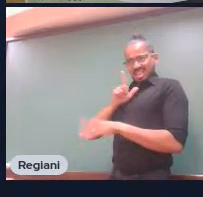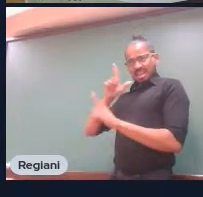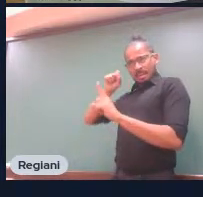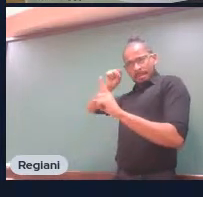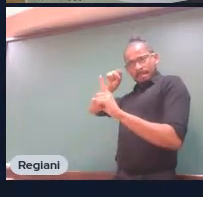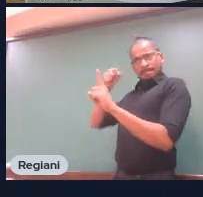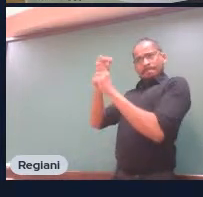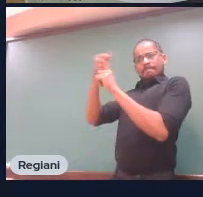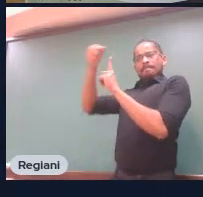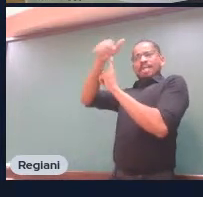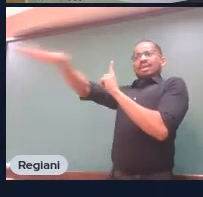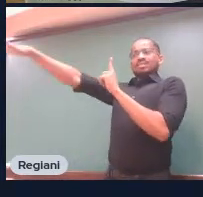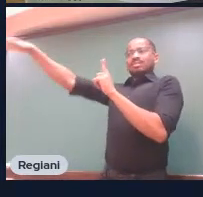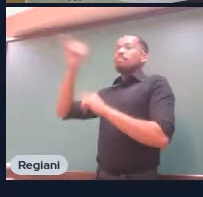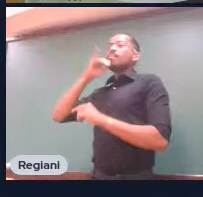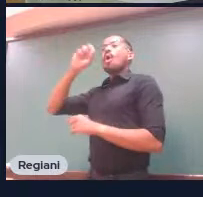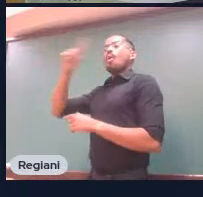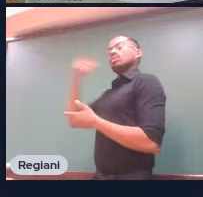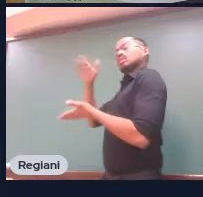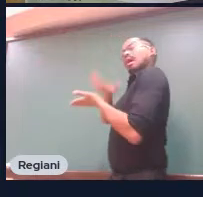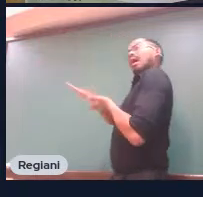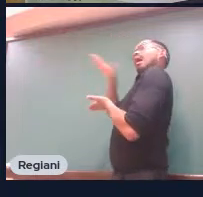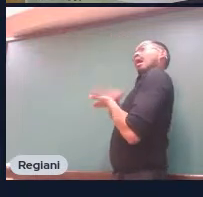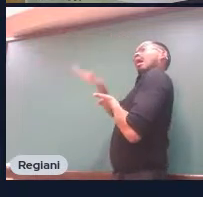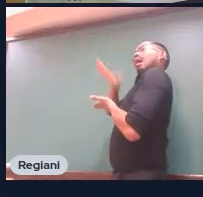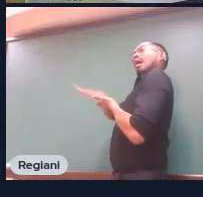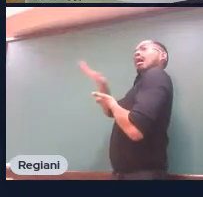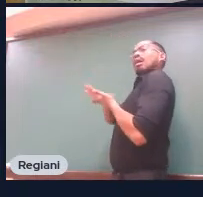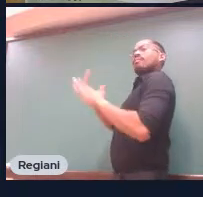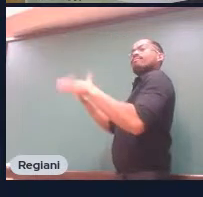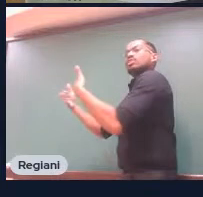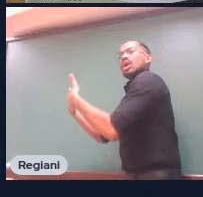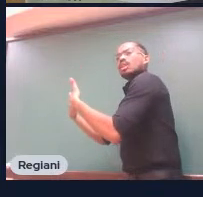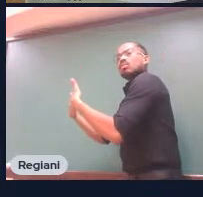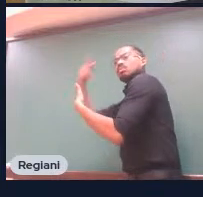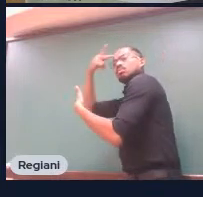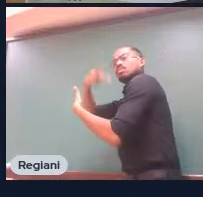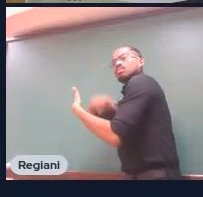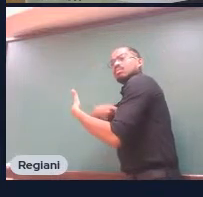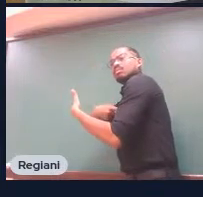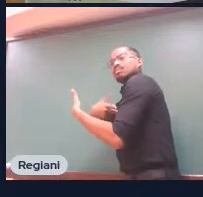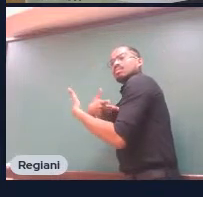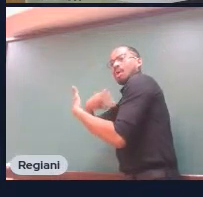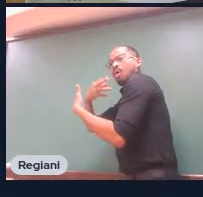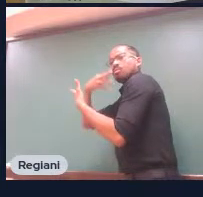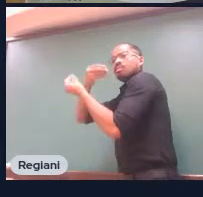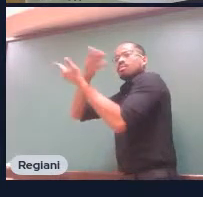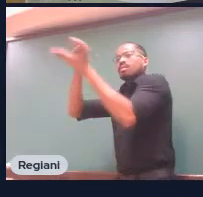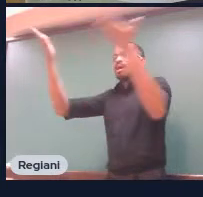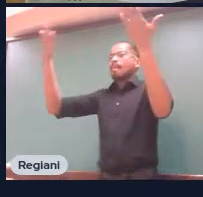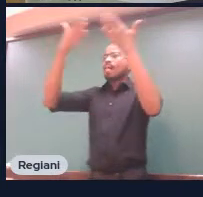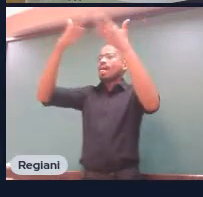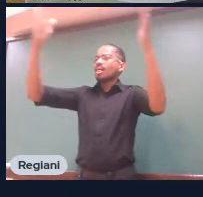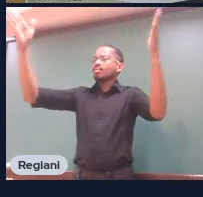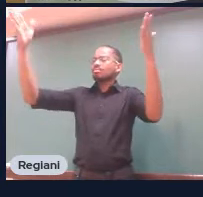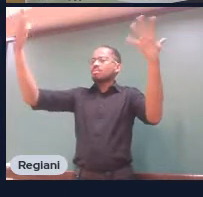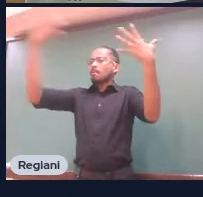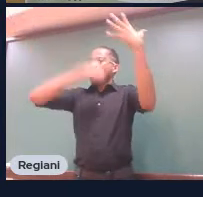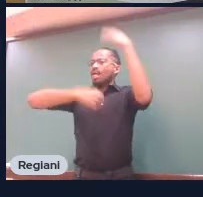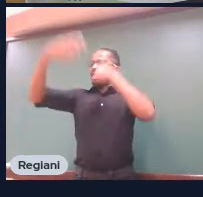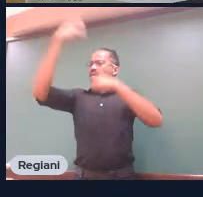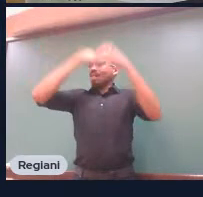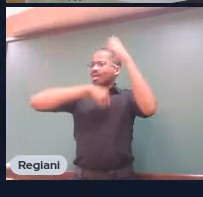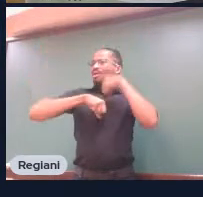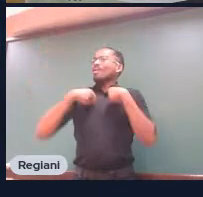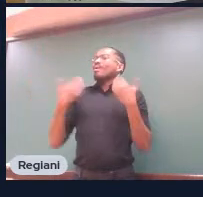Are we just doing this for ourselves? So I did an analysis of these two journals, Lexicos and RGL, and indeed there is ever more